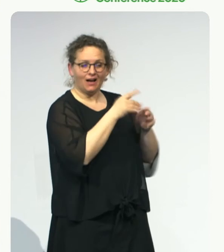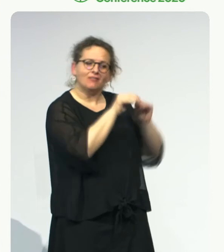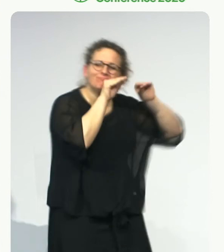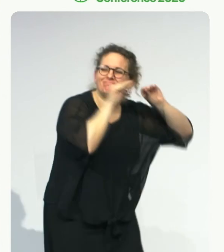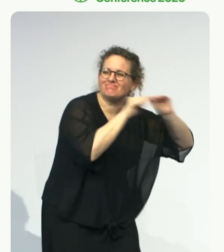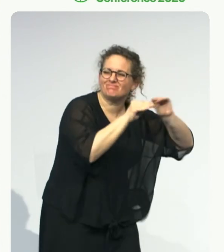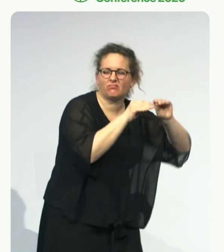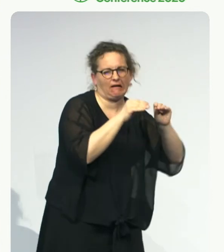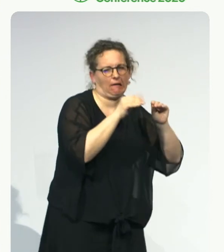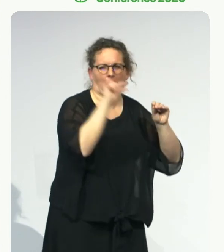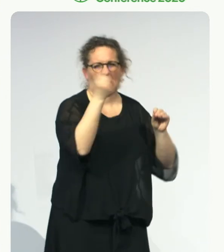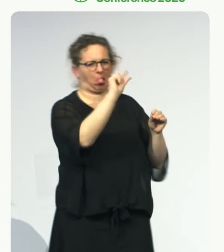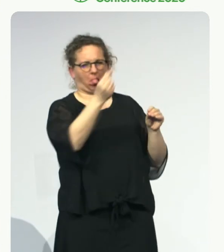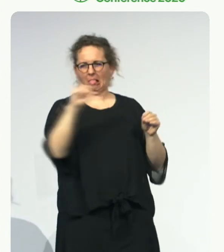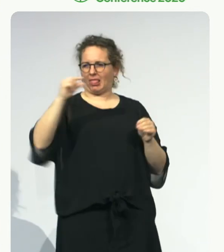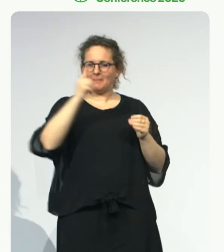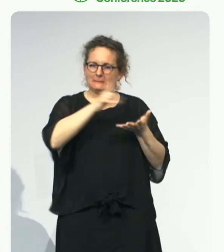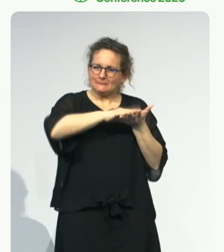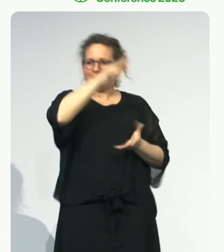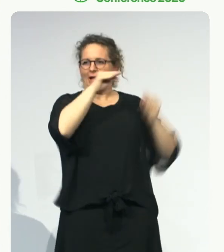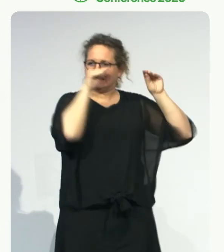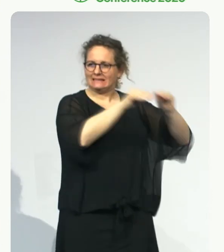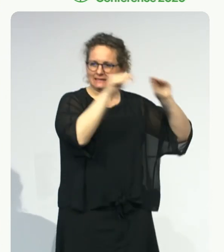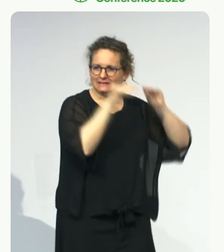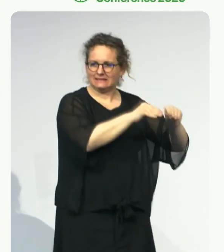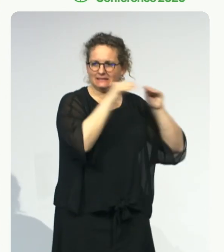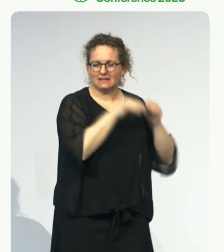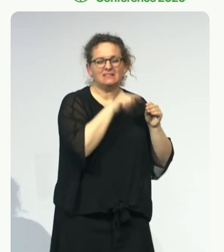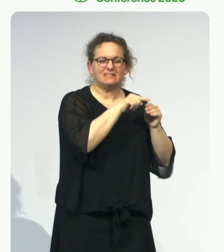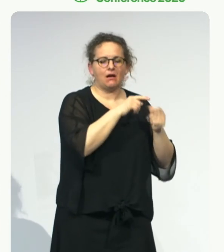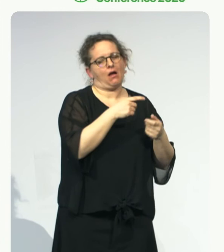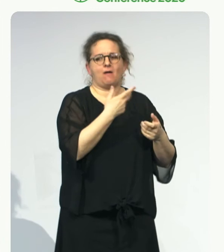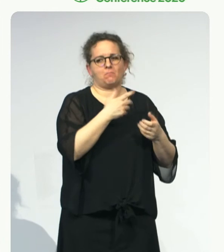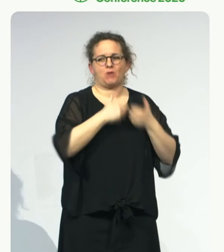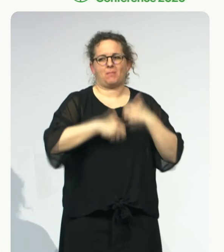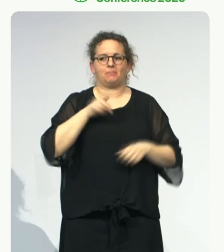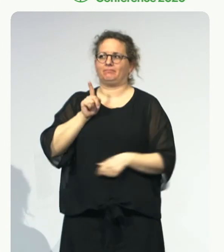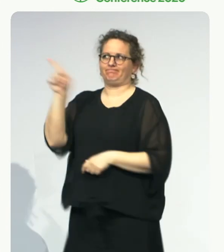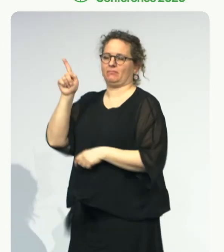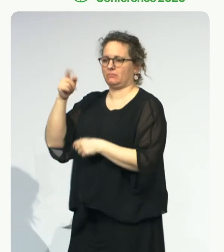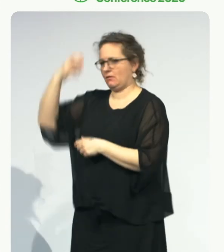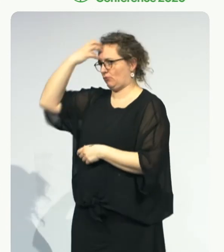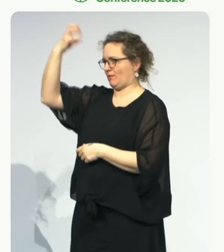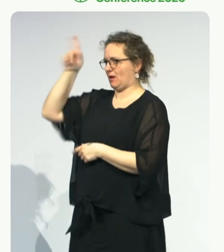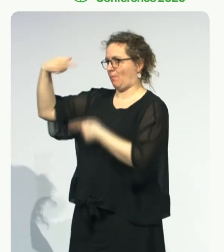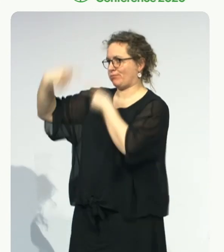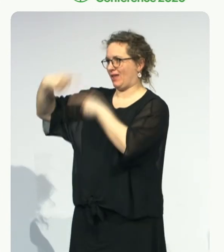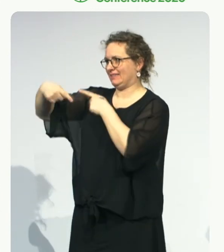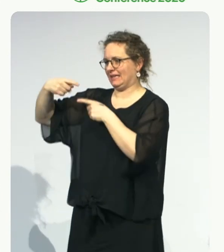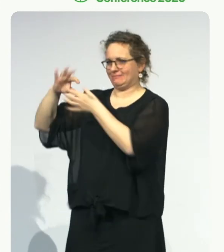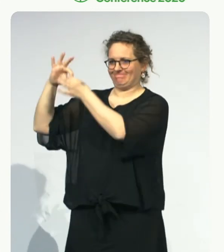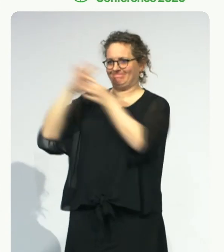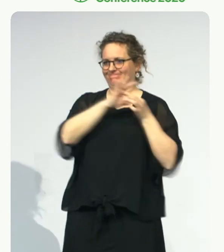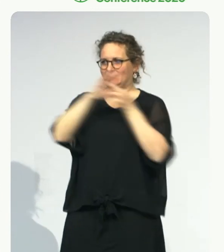developing our inclusive education policy, and where you don't have a policy, it becomes very difficult to standardize